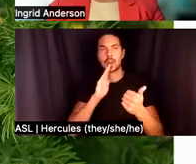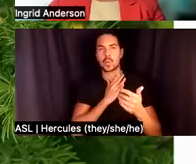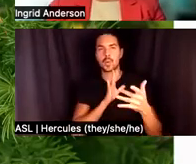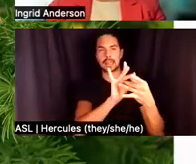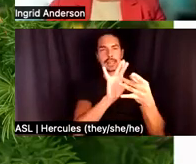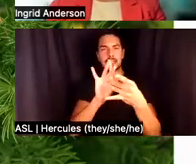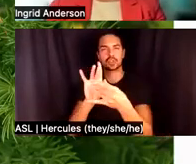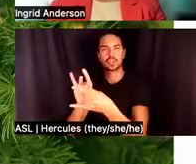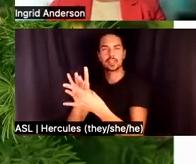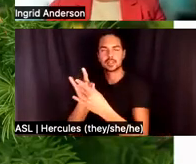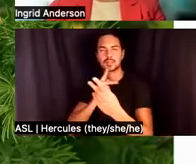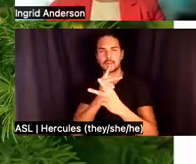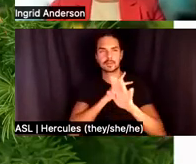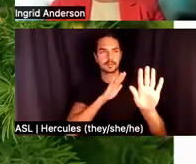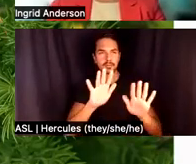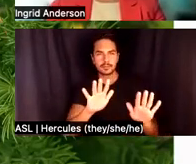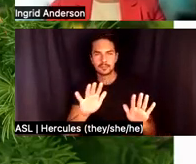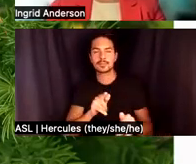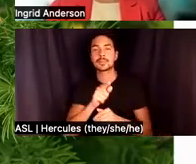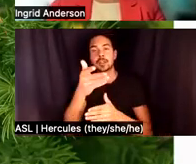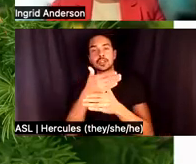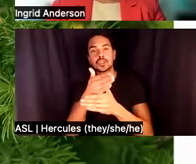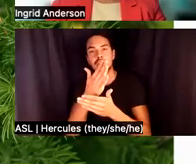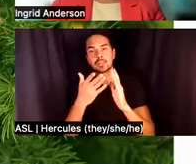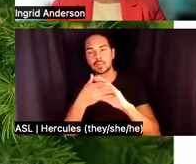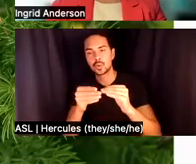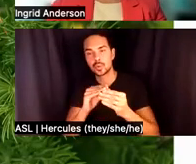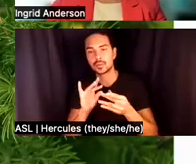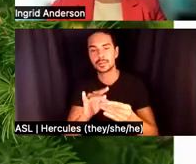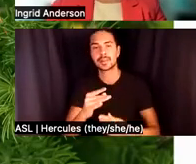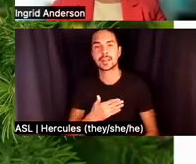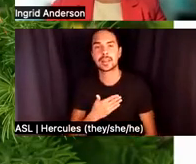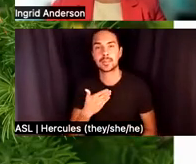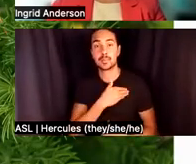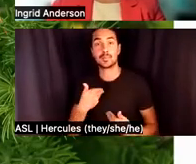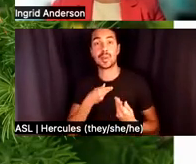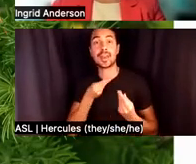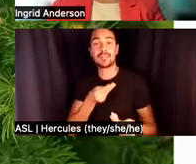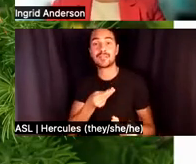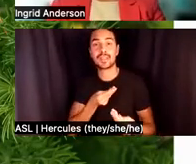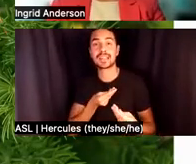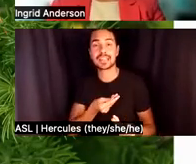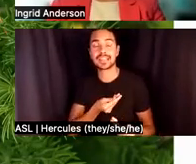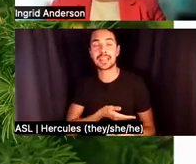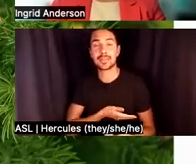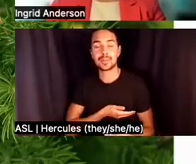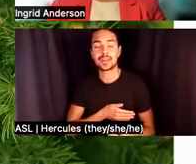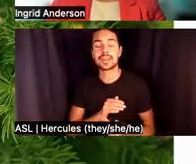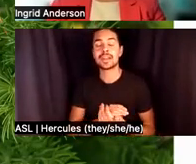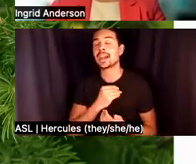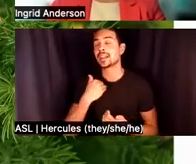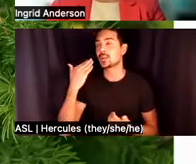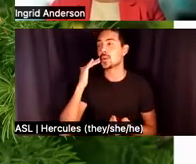And they were sharing some of their stories even about breastfeeding. And we know that one of the most